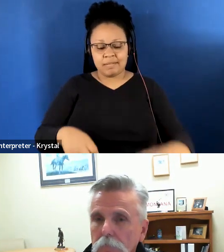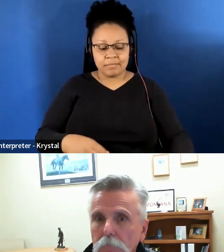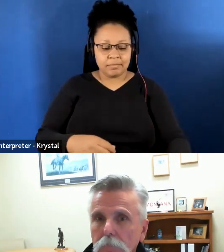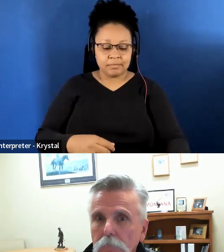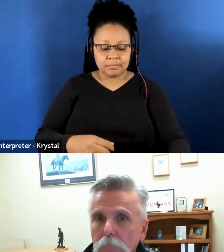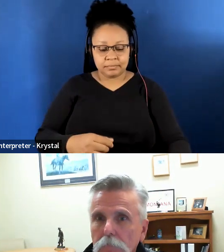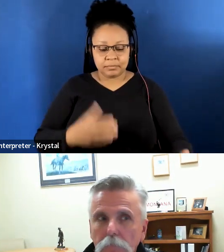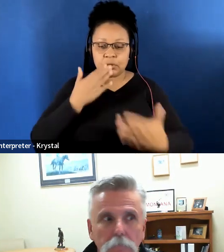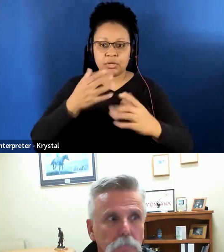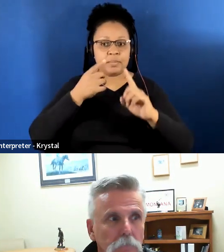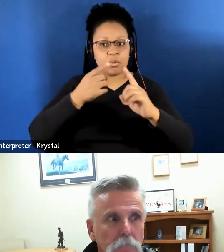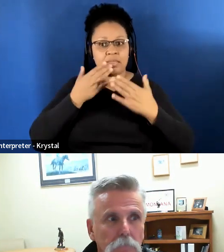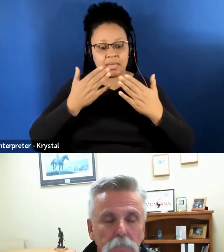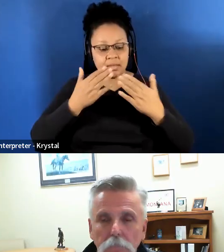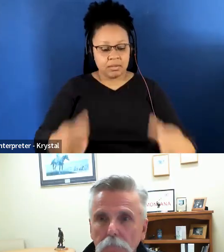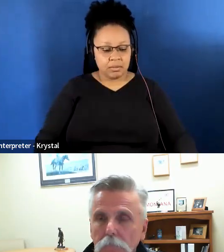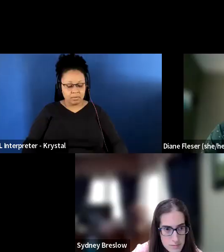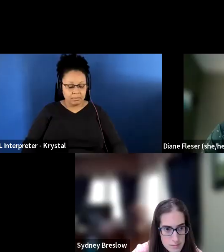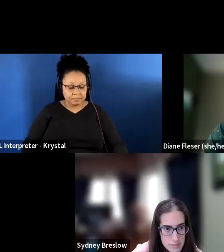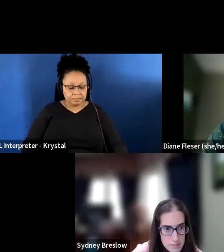point. Thank you so much.